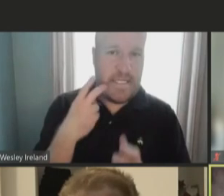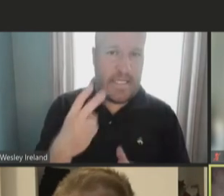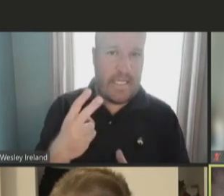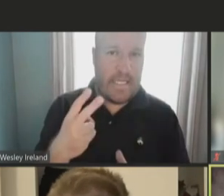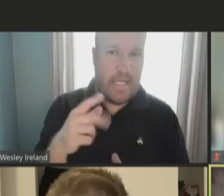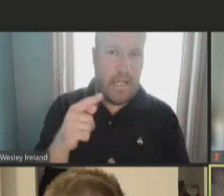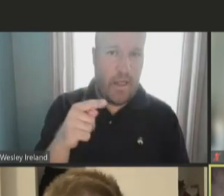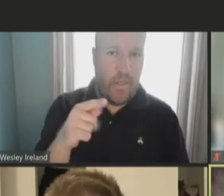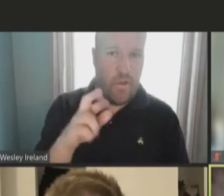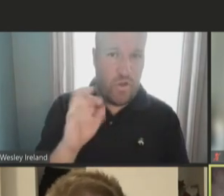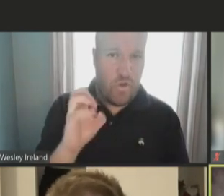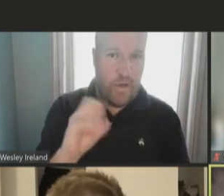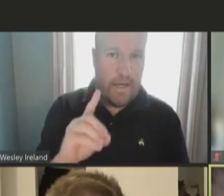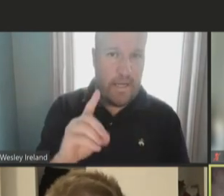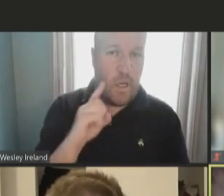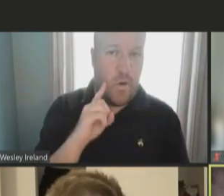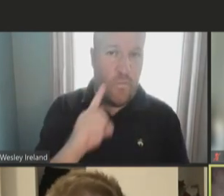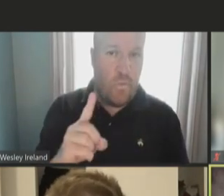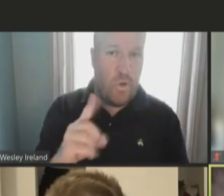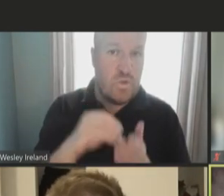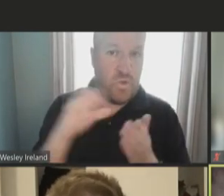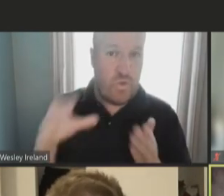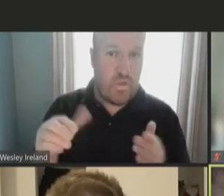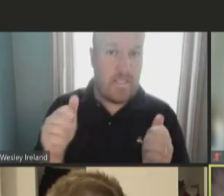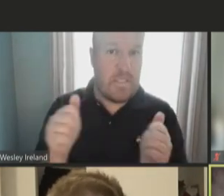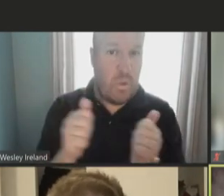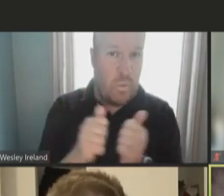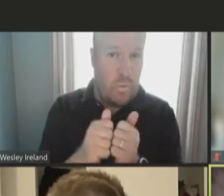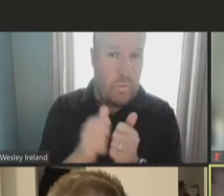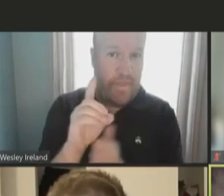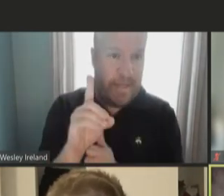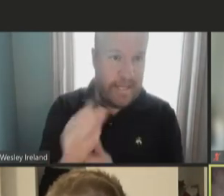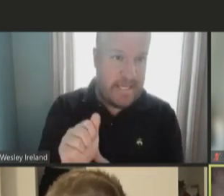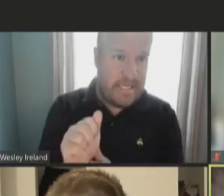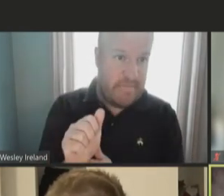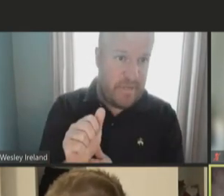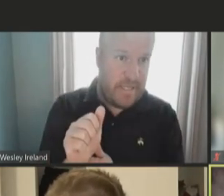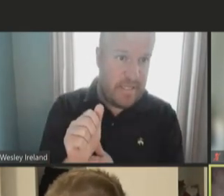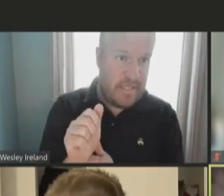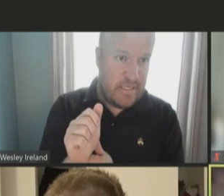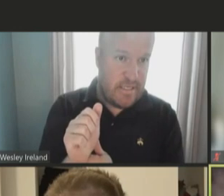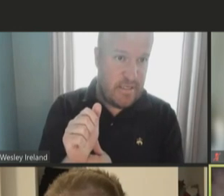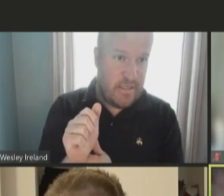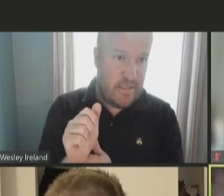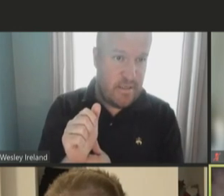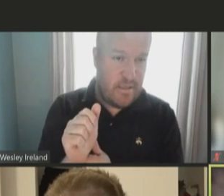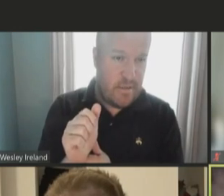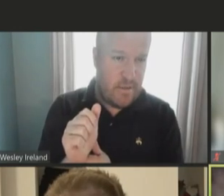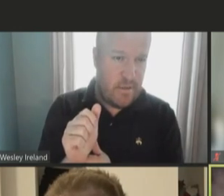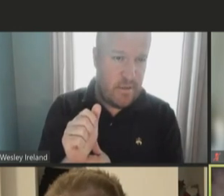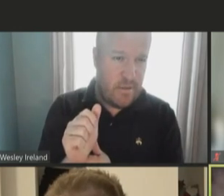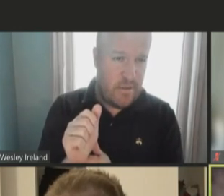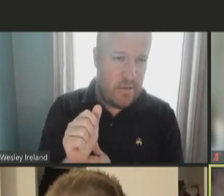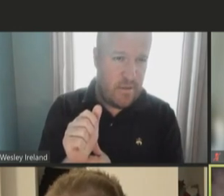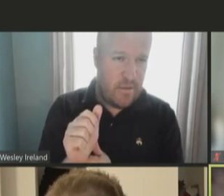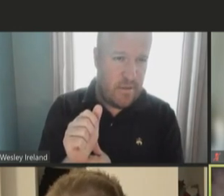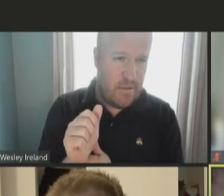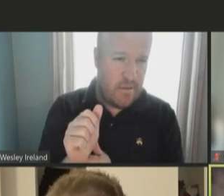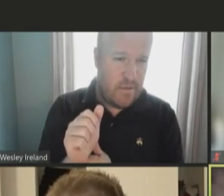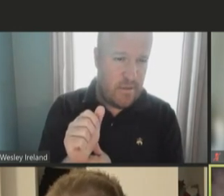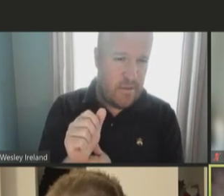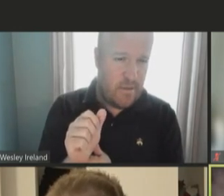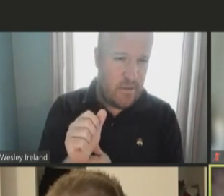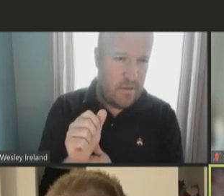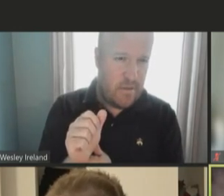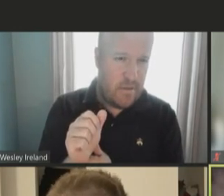Yes, well, so just to clarify the ask, Olivia, you're asking, you wanna see data tracking students